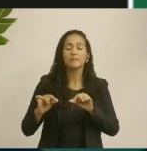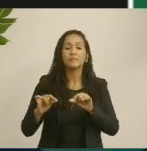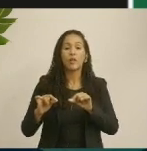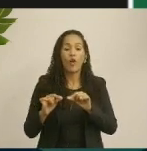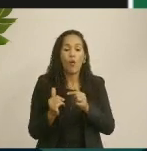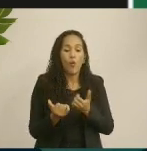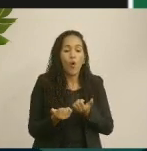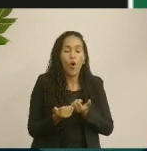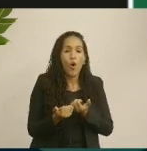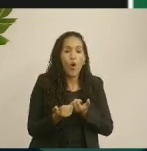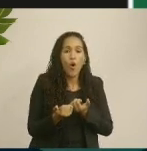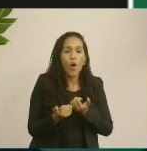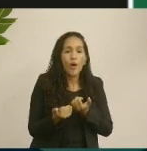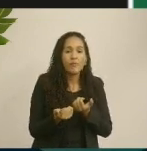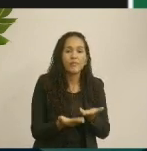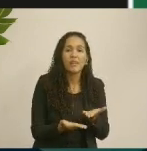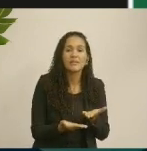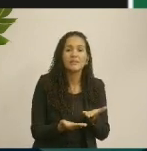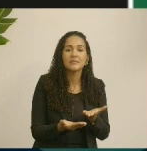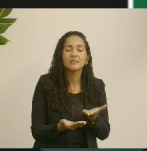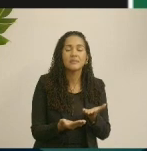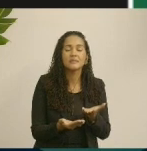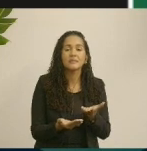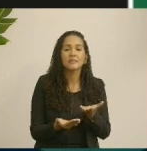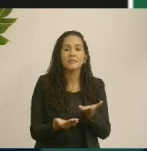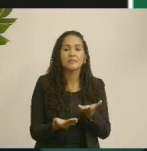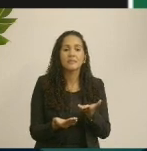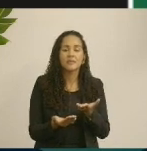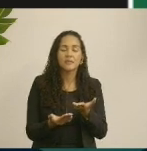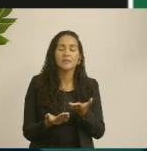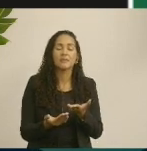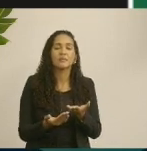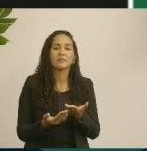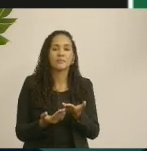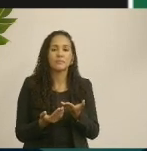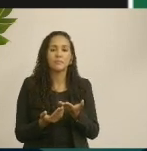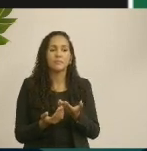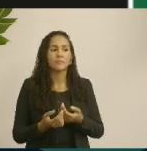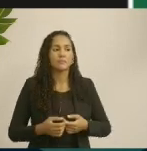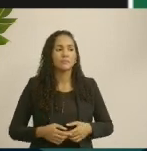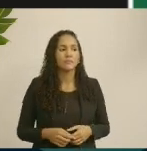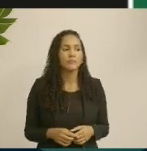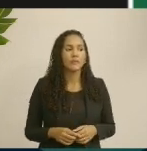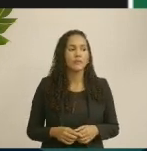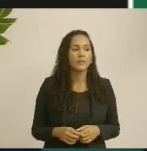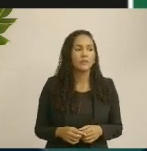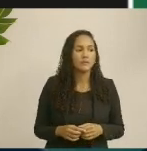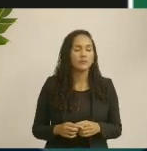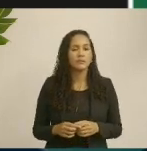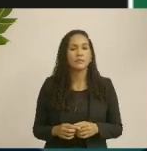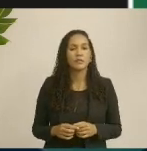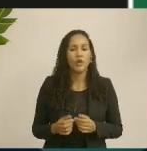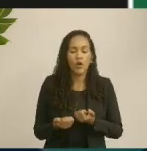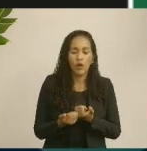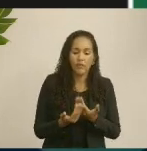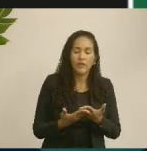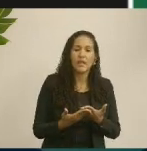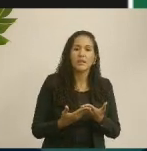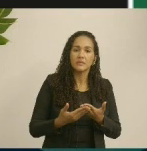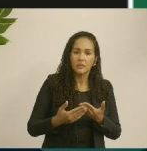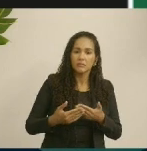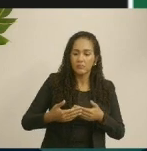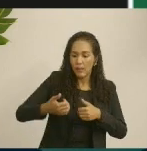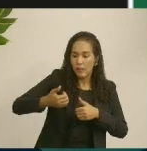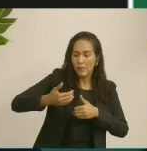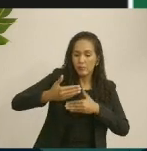phase one, phase two stage, which would require heavy involvement by the developing country vaccine manufacturing